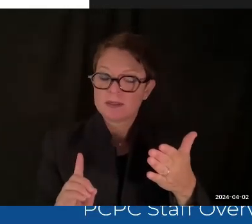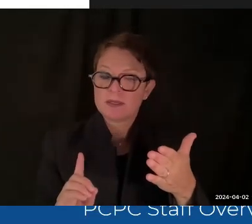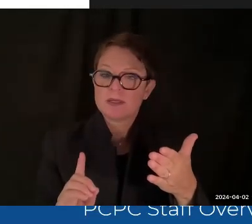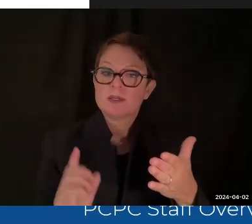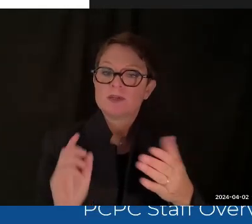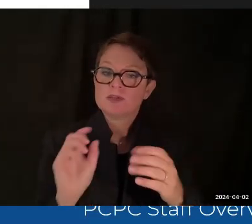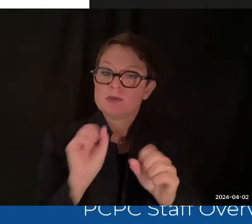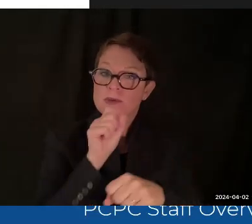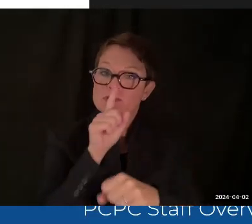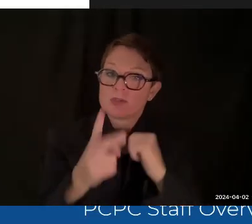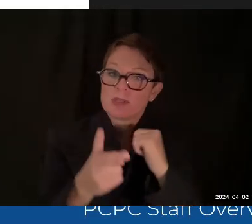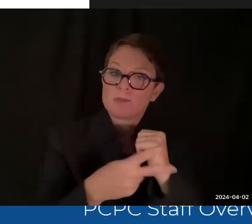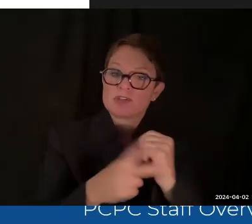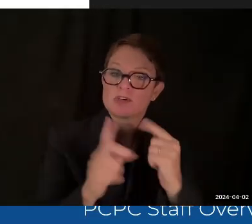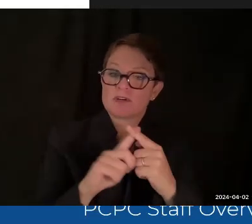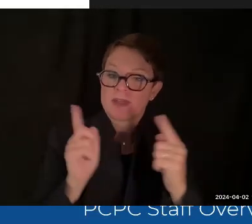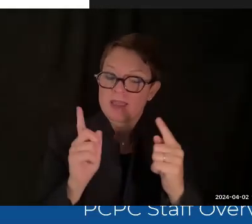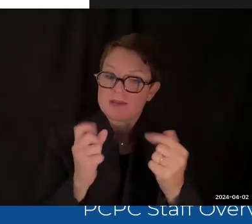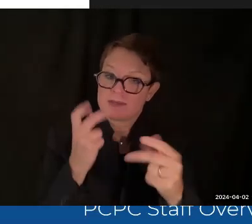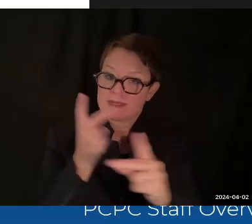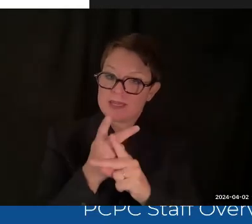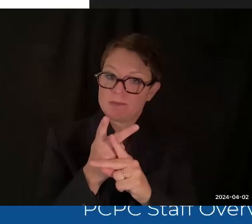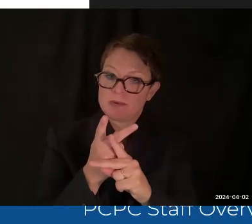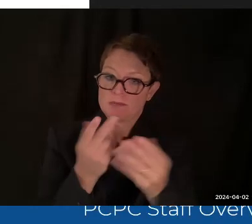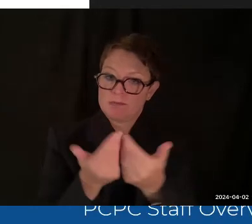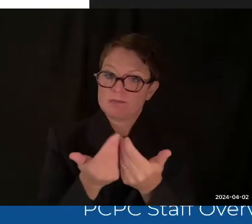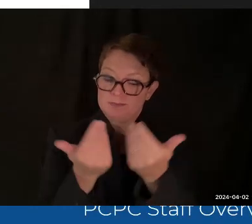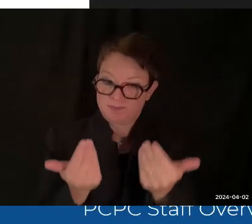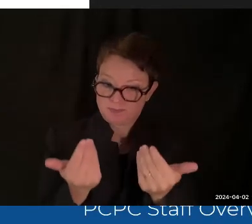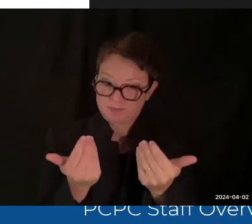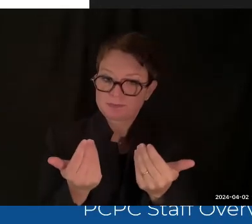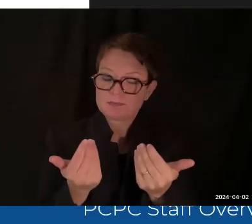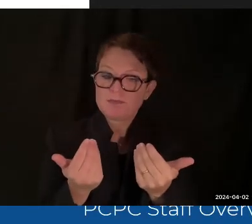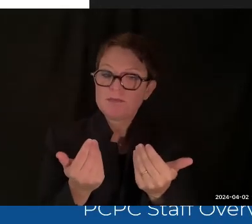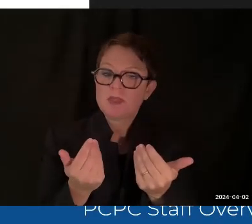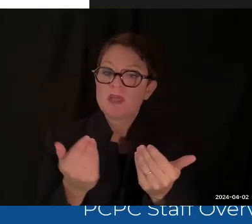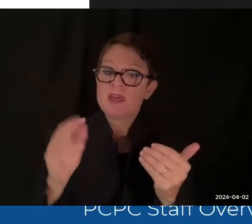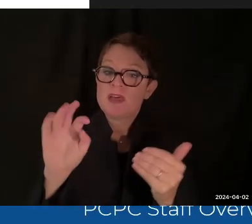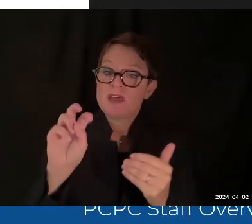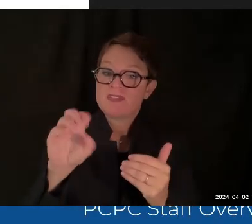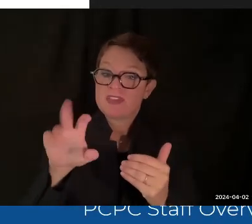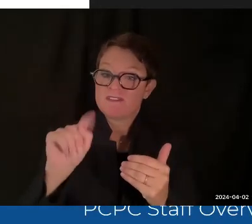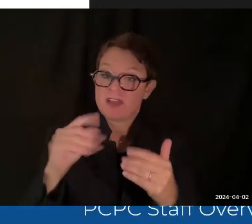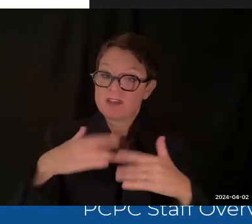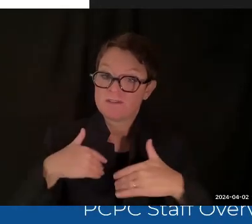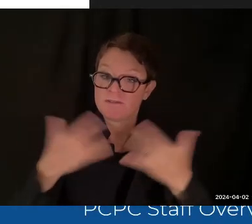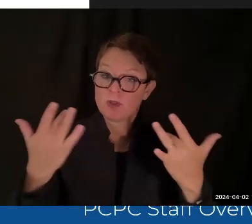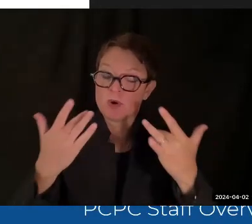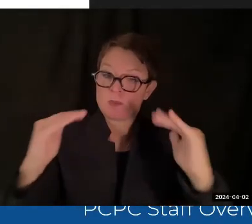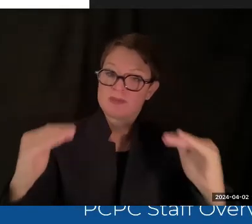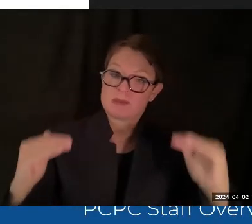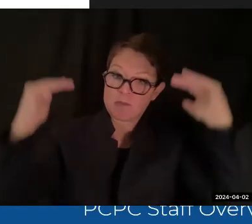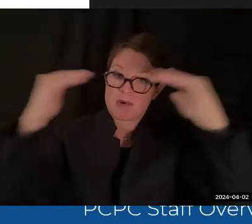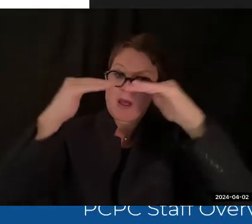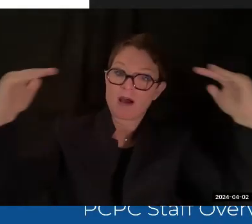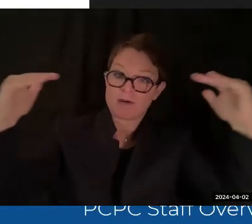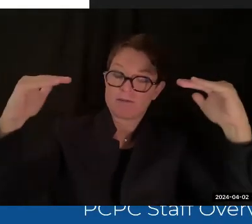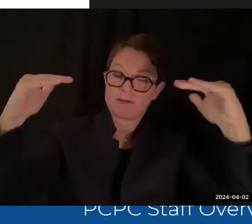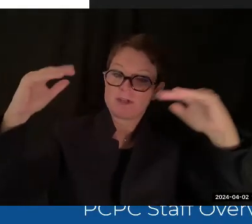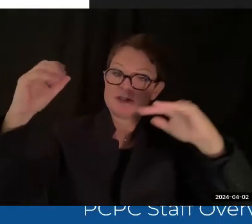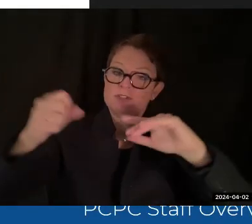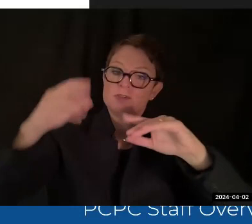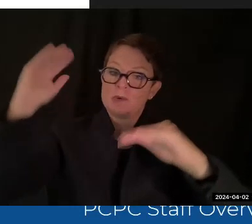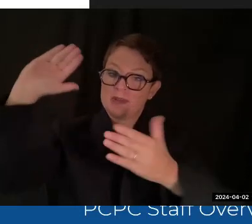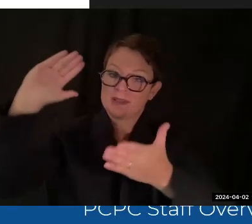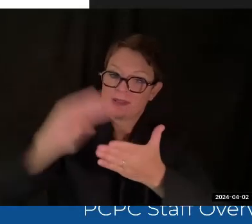of preserving and celebrating the station. The event floor was raised above street level to minimize impact on the